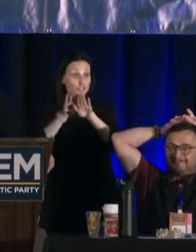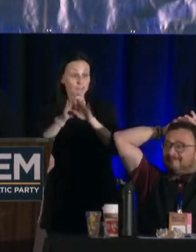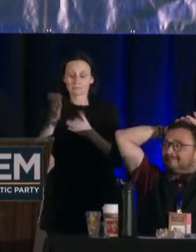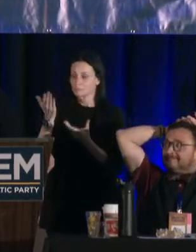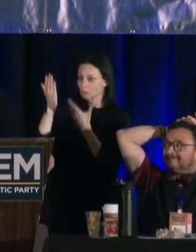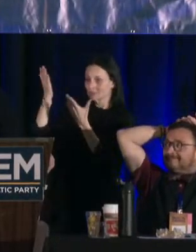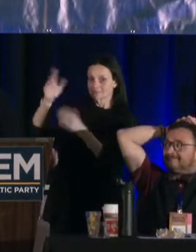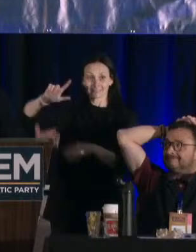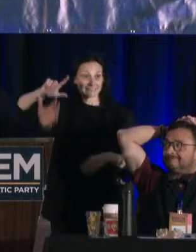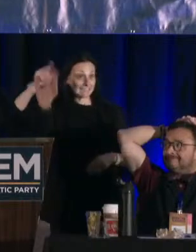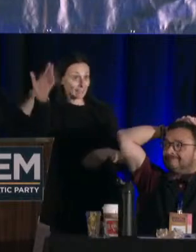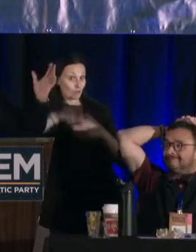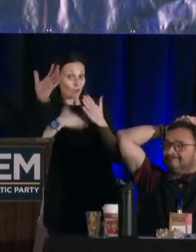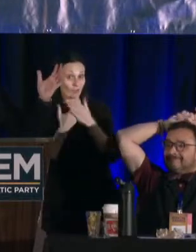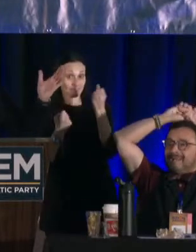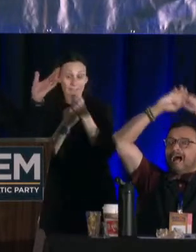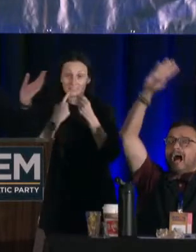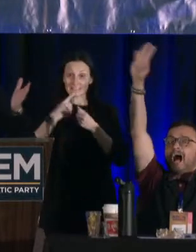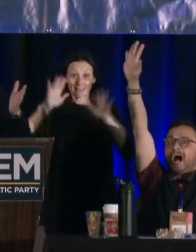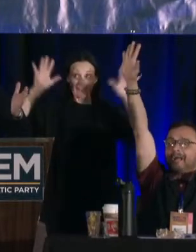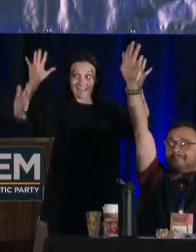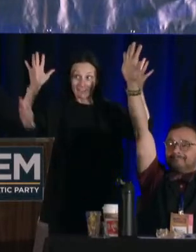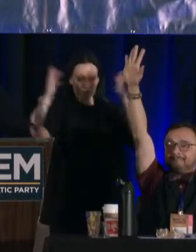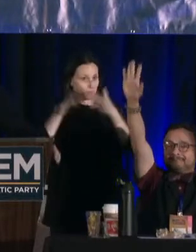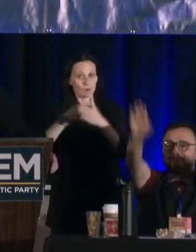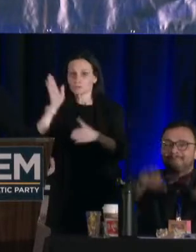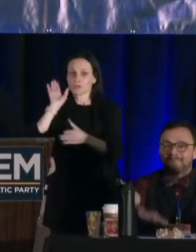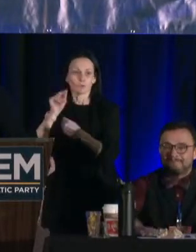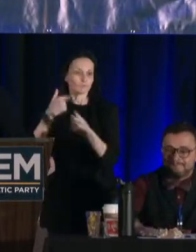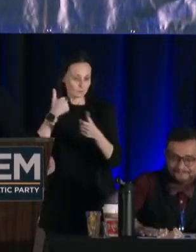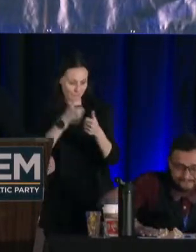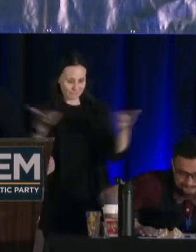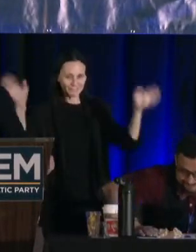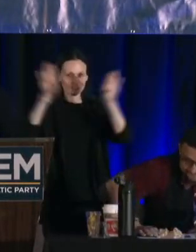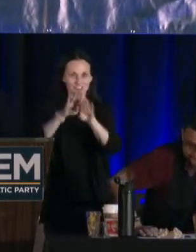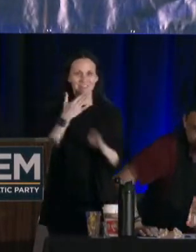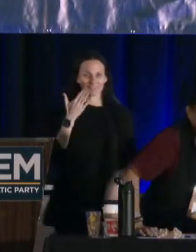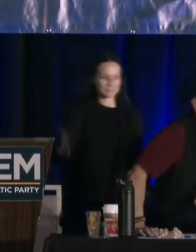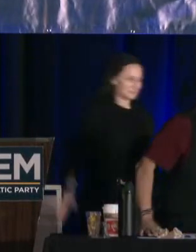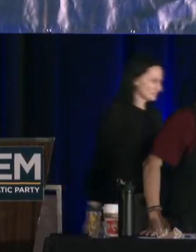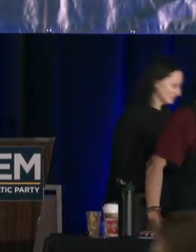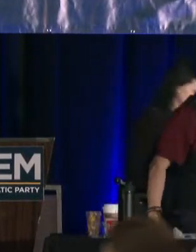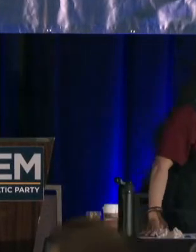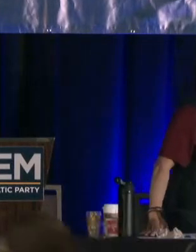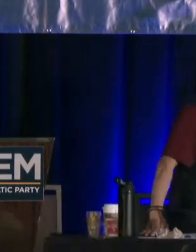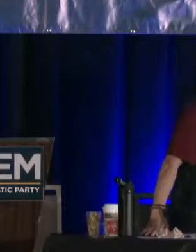A second. All those in favor say aye. All those opposed, we are adjourned. Thank you, everyone.